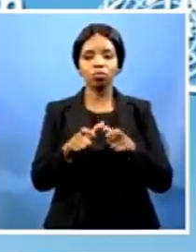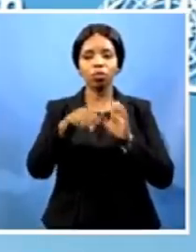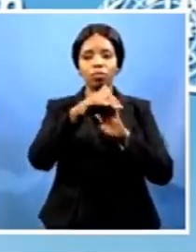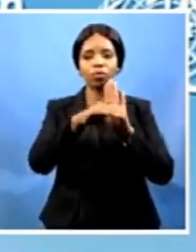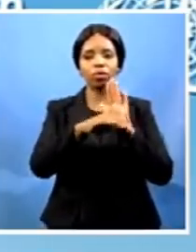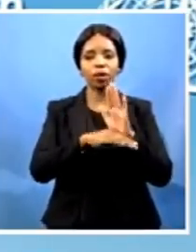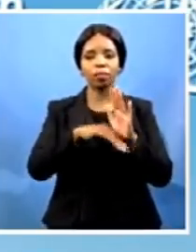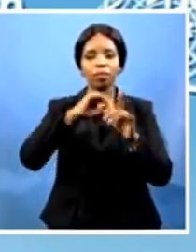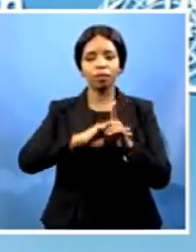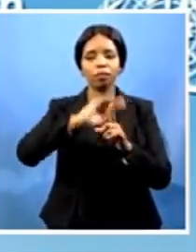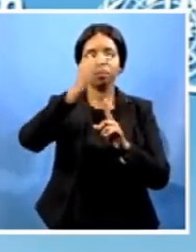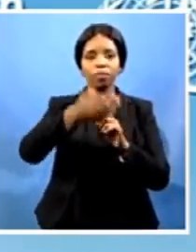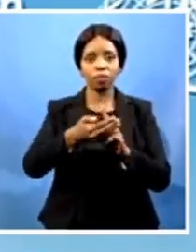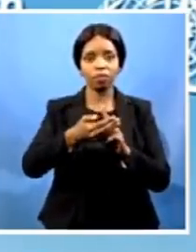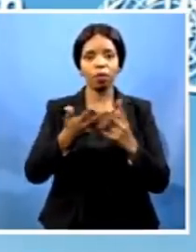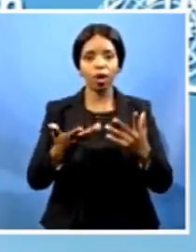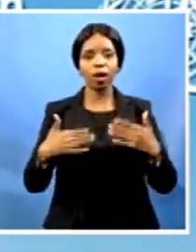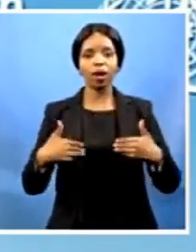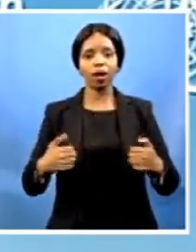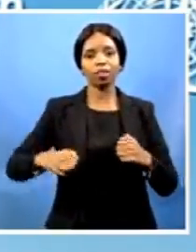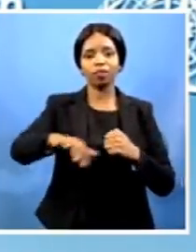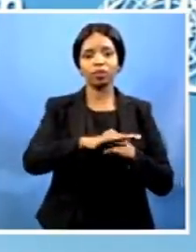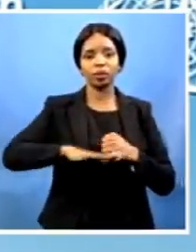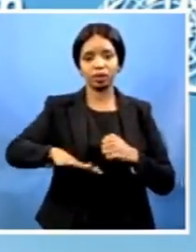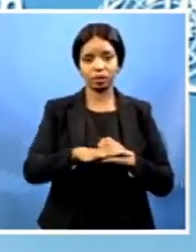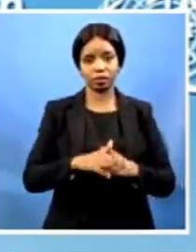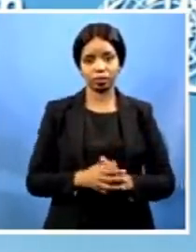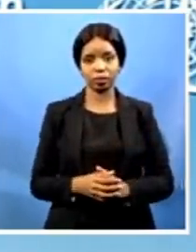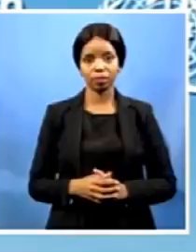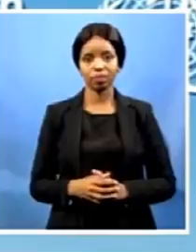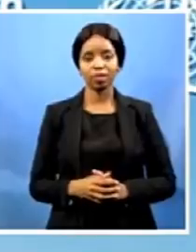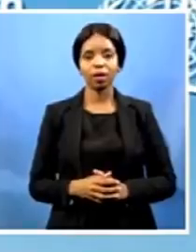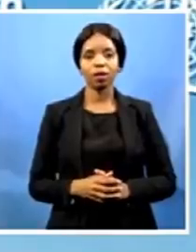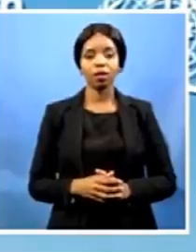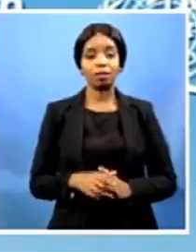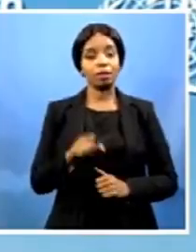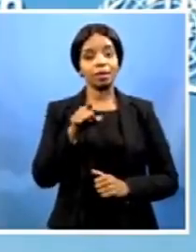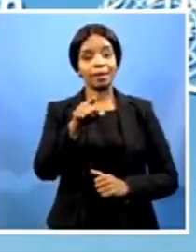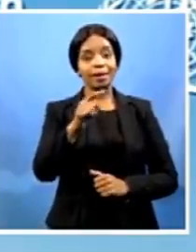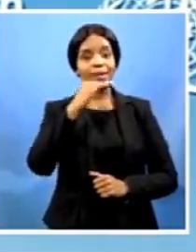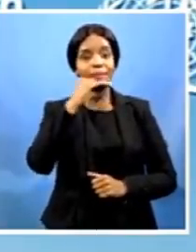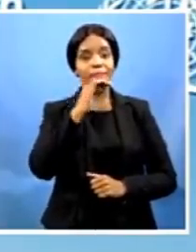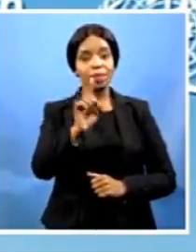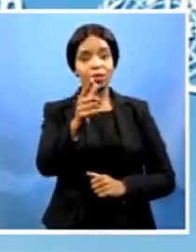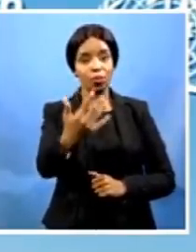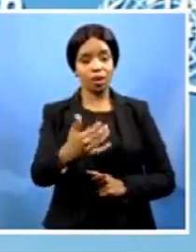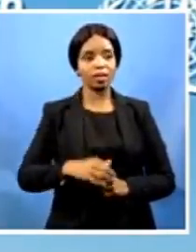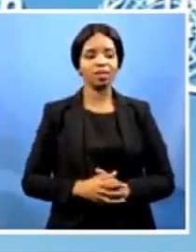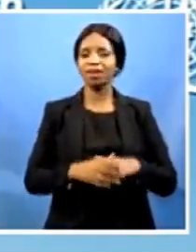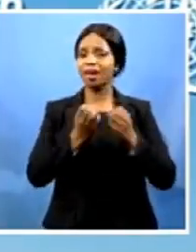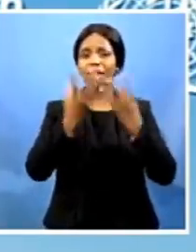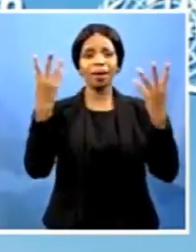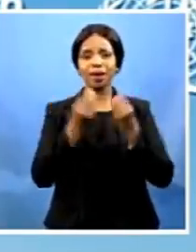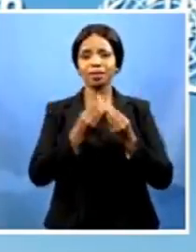facilities. In other words, there are still many gaps in the world's defenses, and